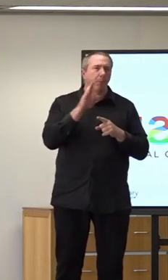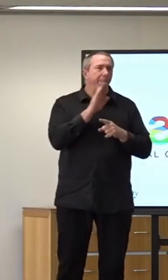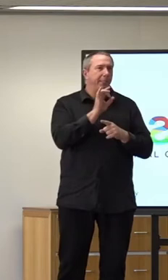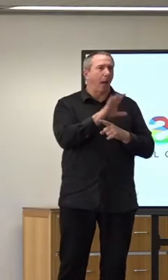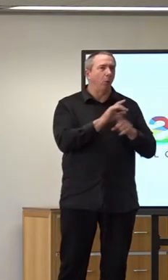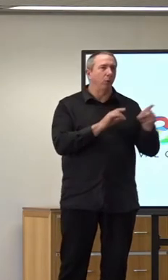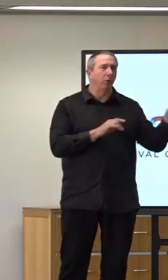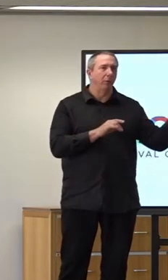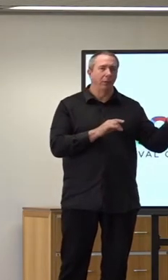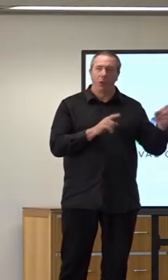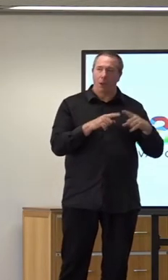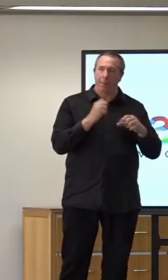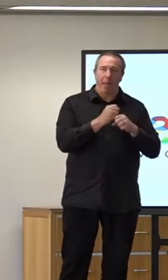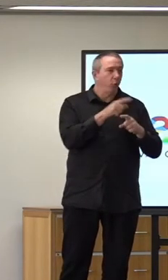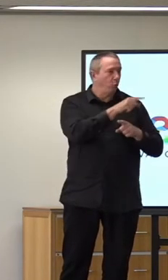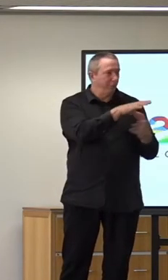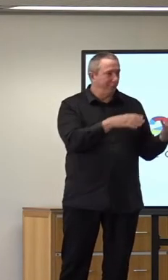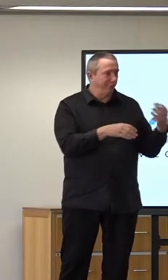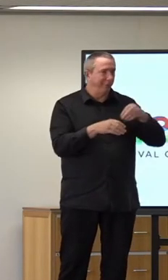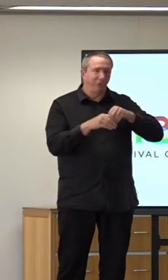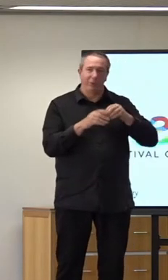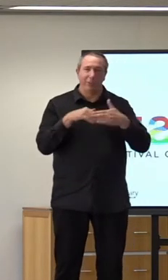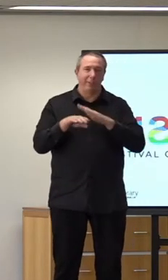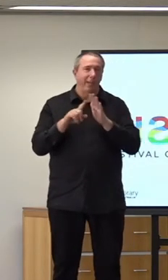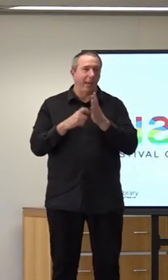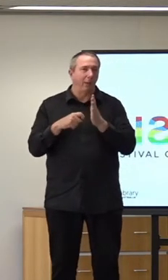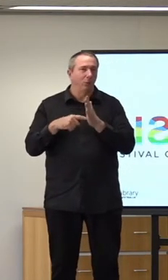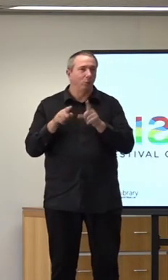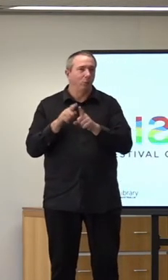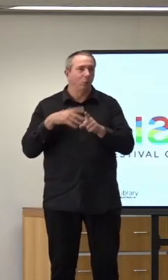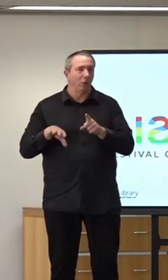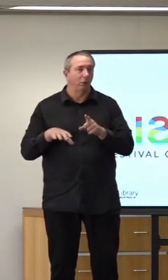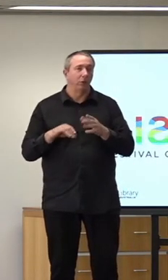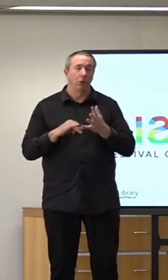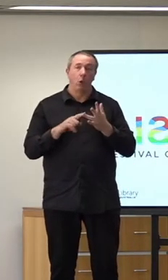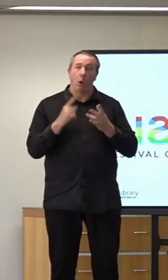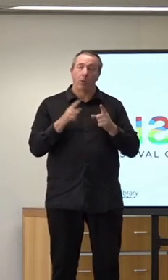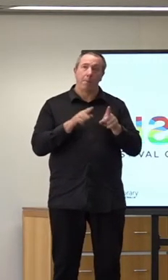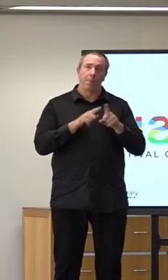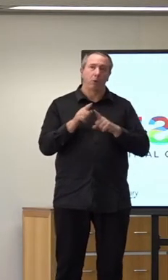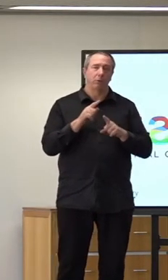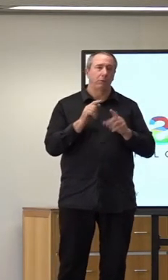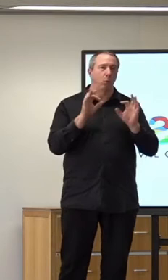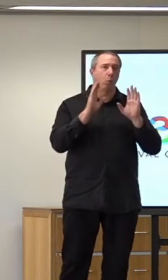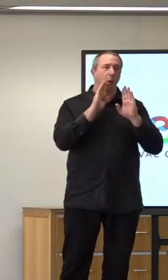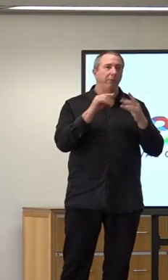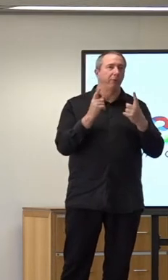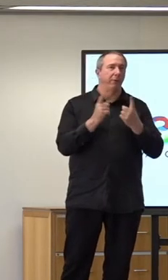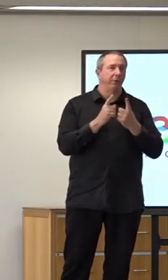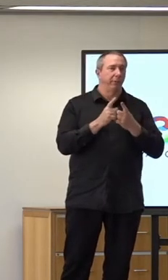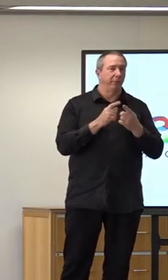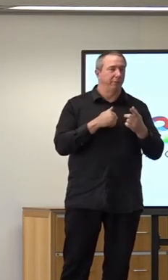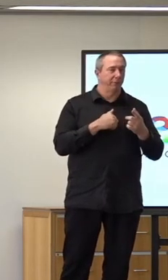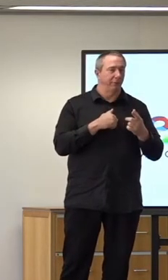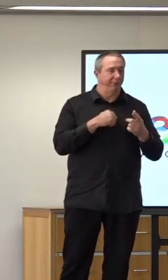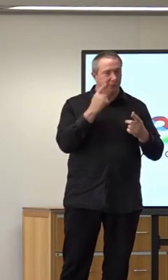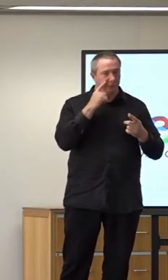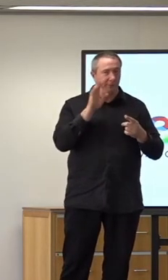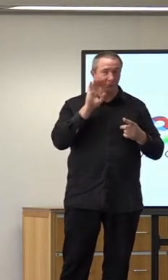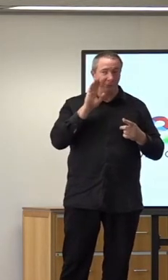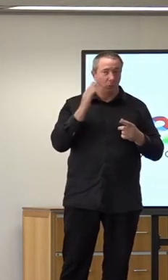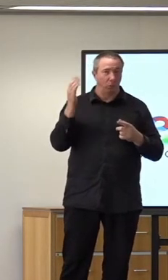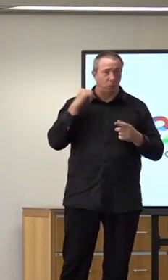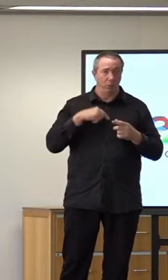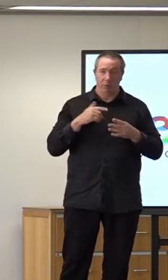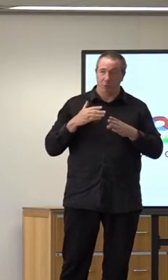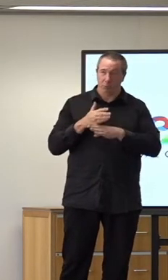that definition or those parts of society and everything like that? You know, one of the most beautiful things that I sort of adopted early on in my